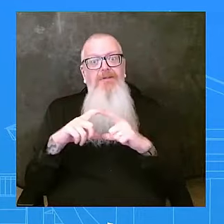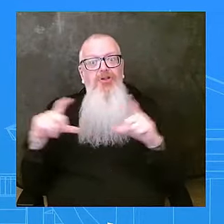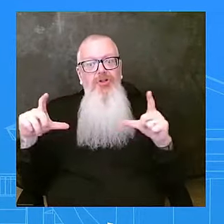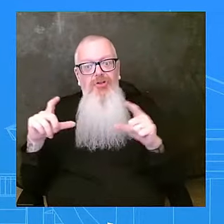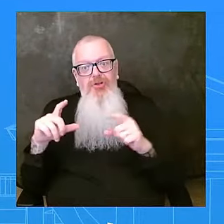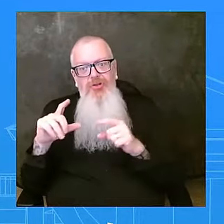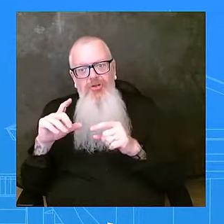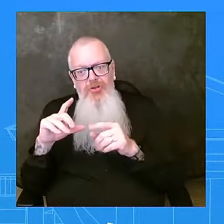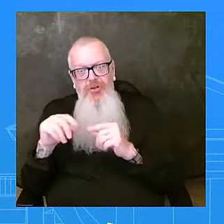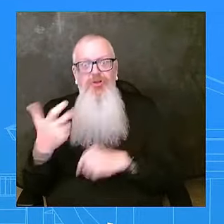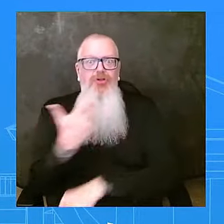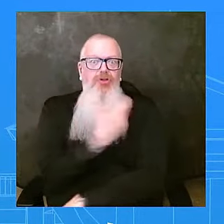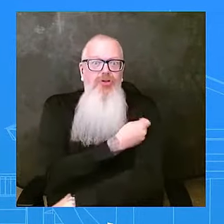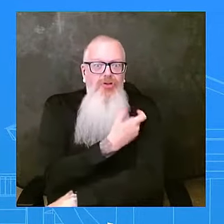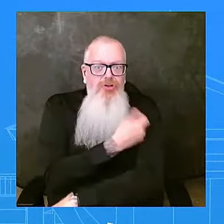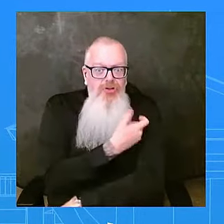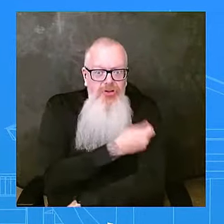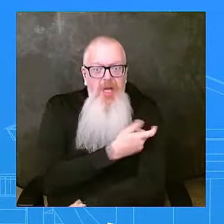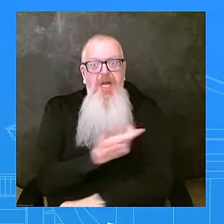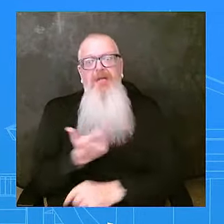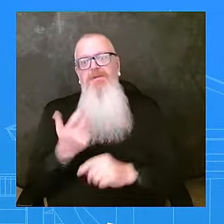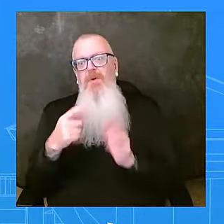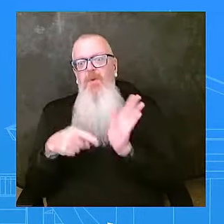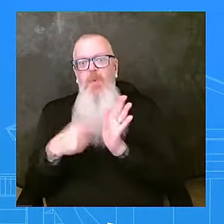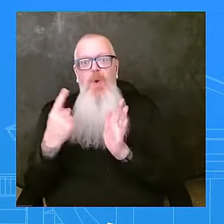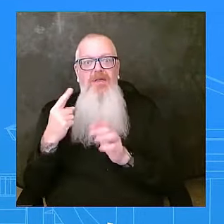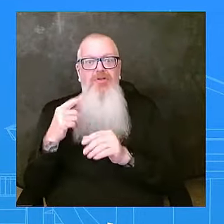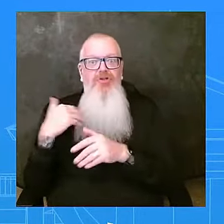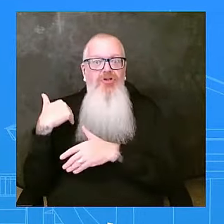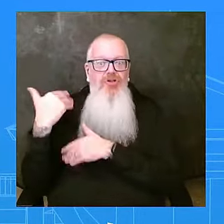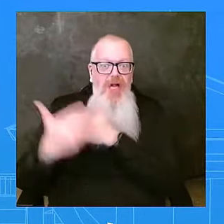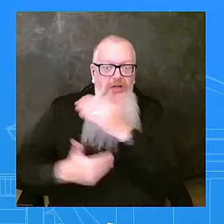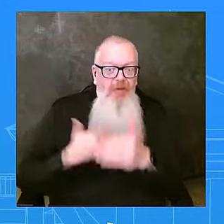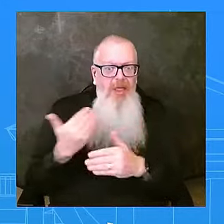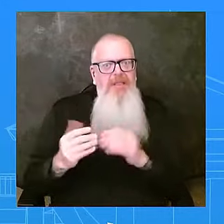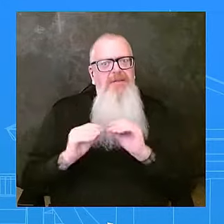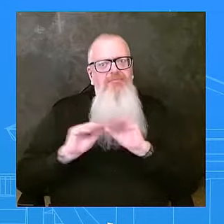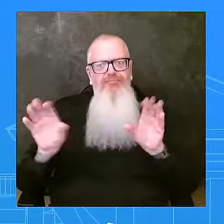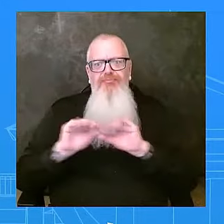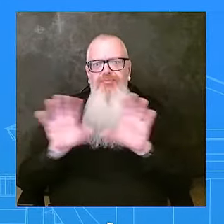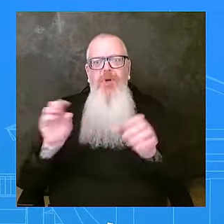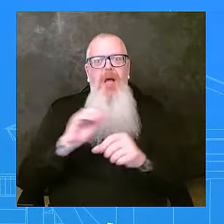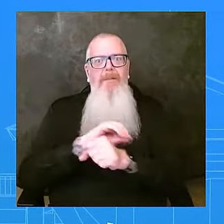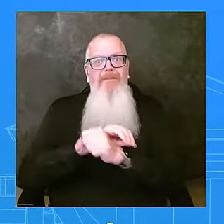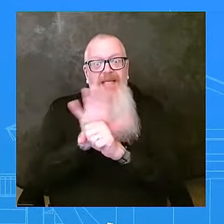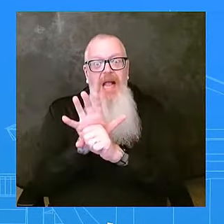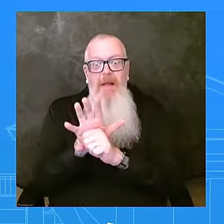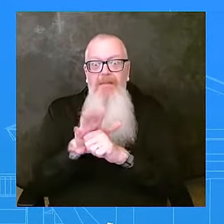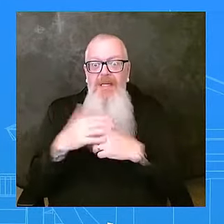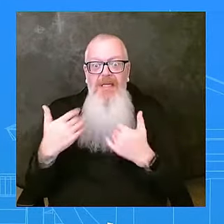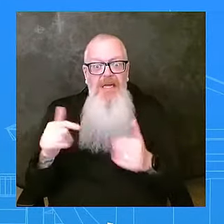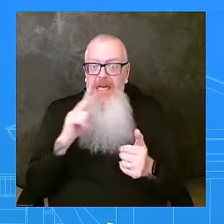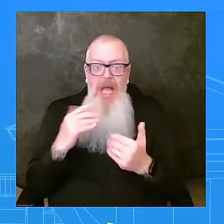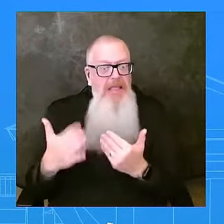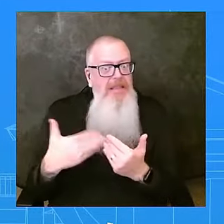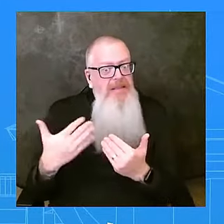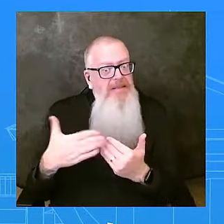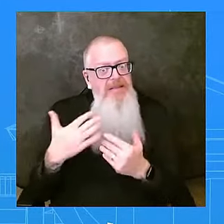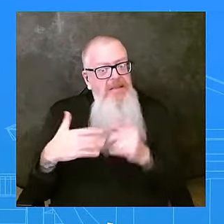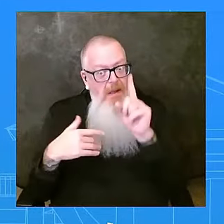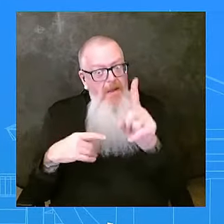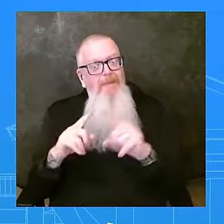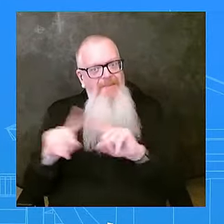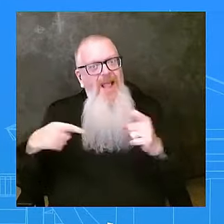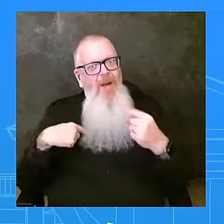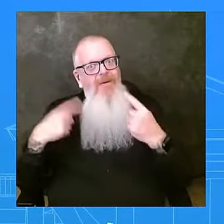the once-in-a-generation pandemic. It was not easy, but we were able to get this done. Now, Do we understand that some